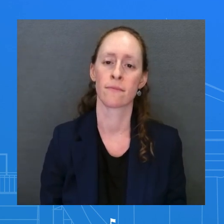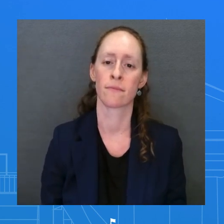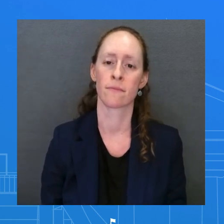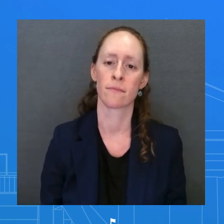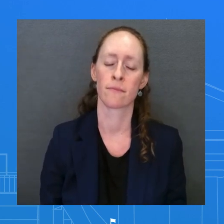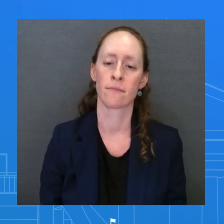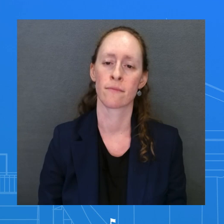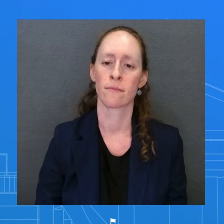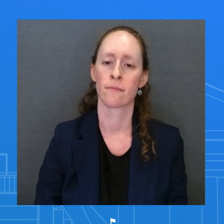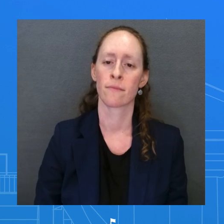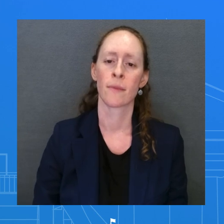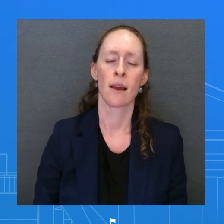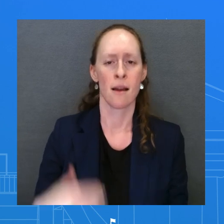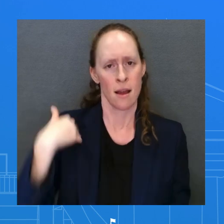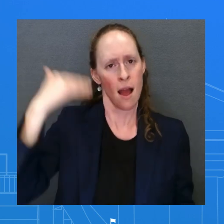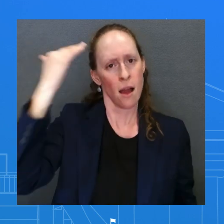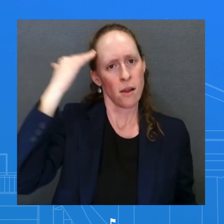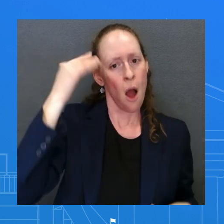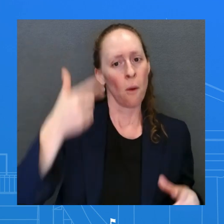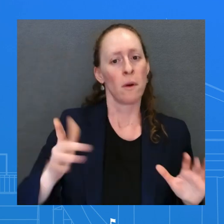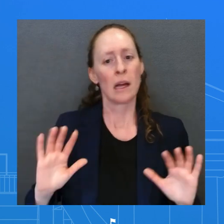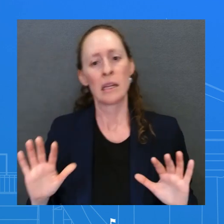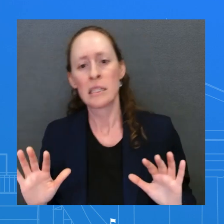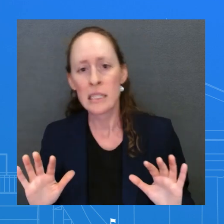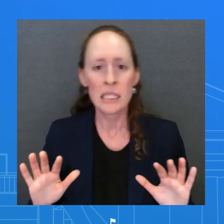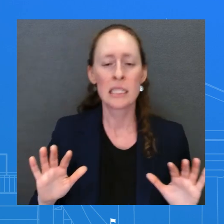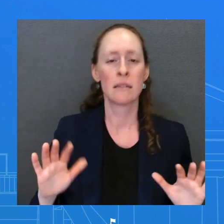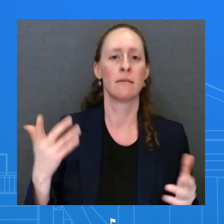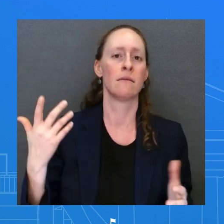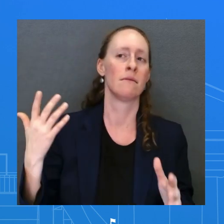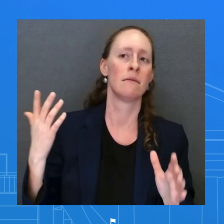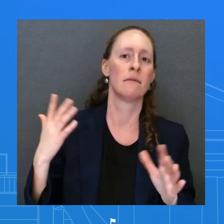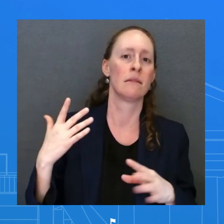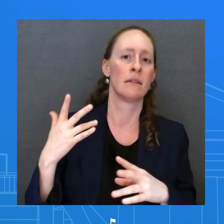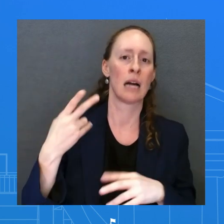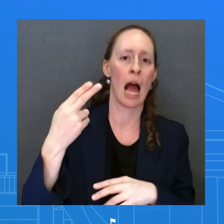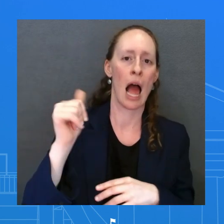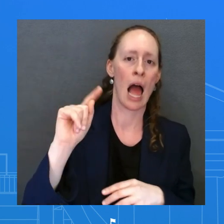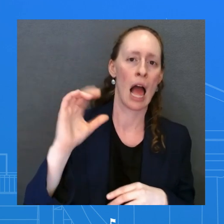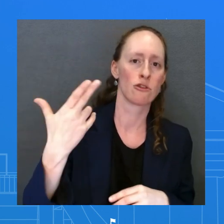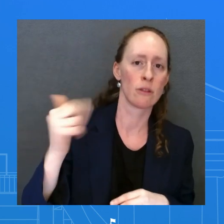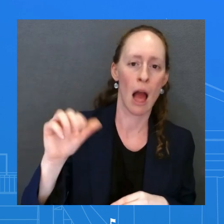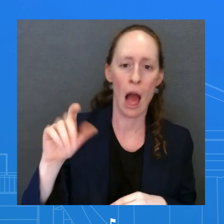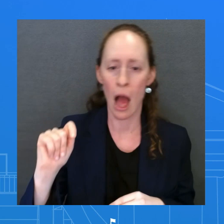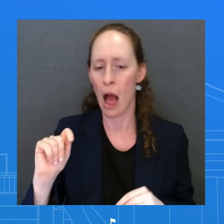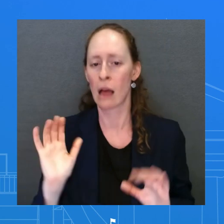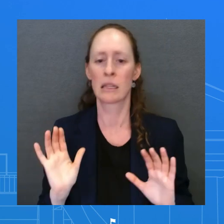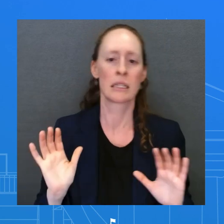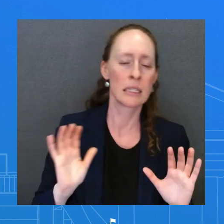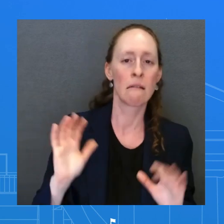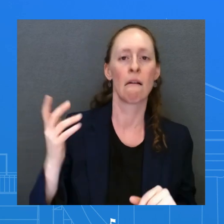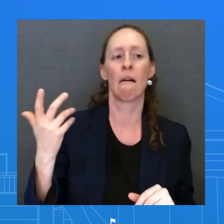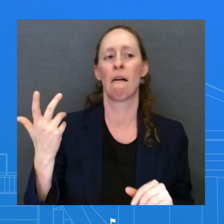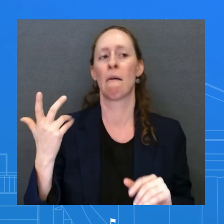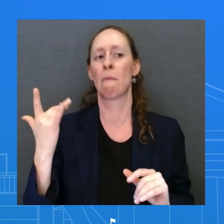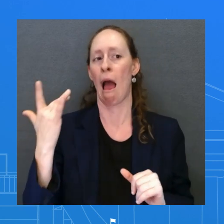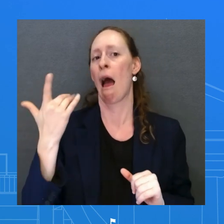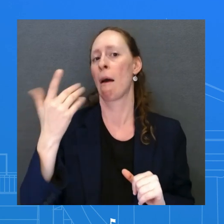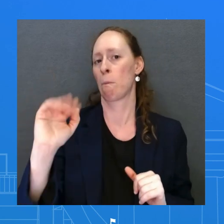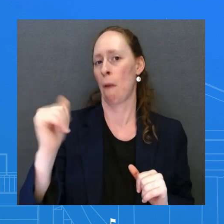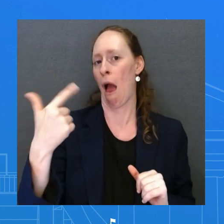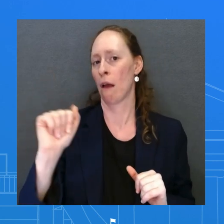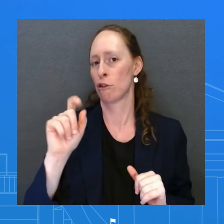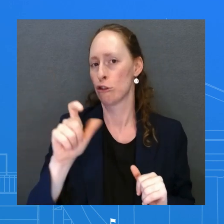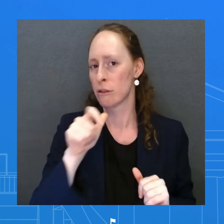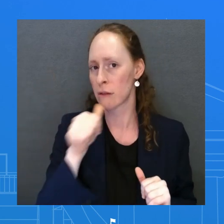MAGA, despite the Office of Special Counsel's opinion on the matter, your office has continued to put out paper using that phrase. You